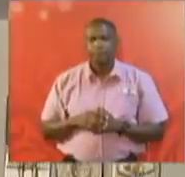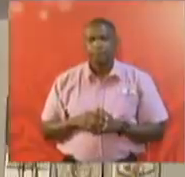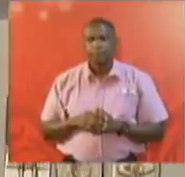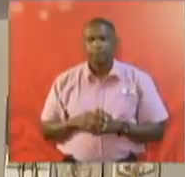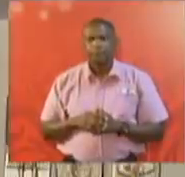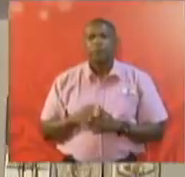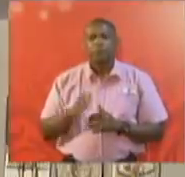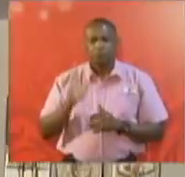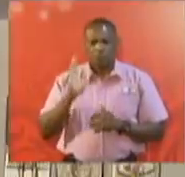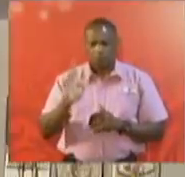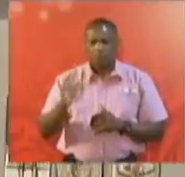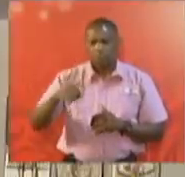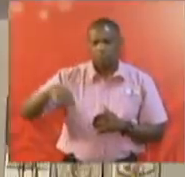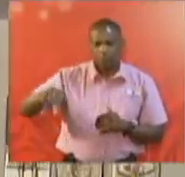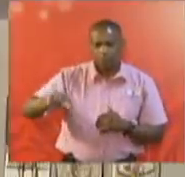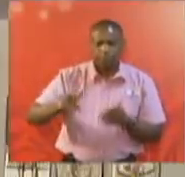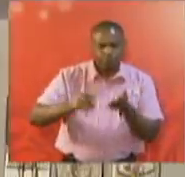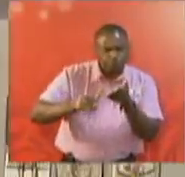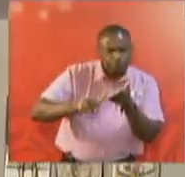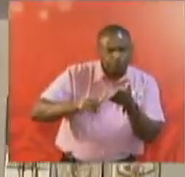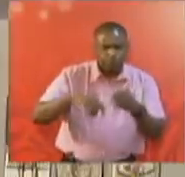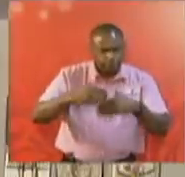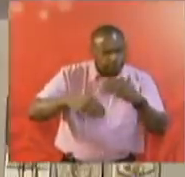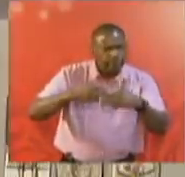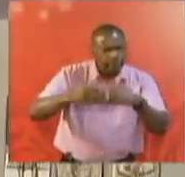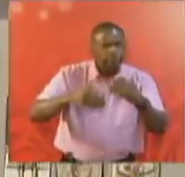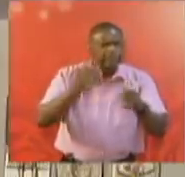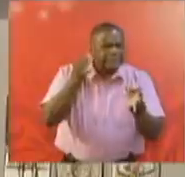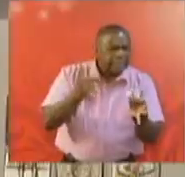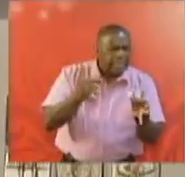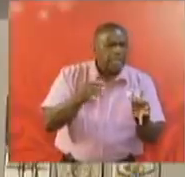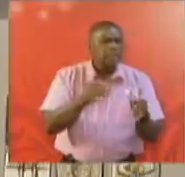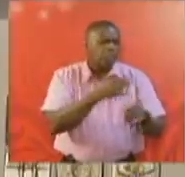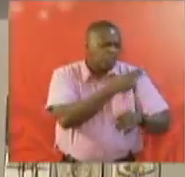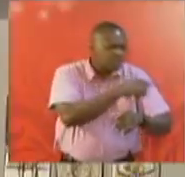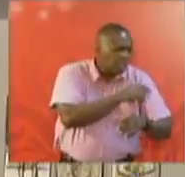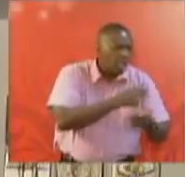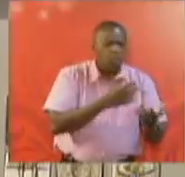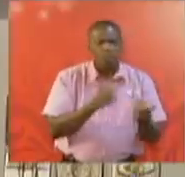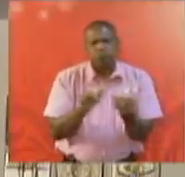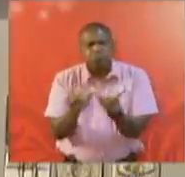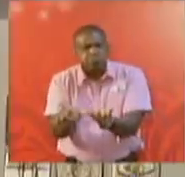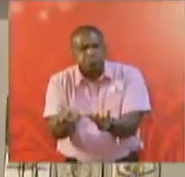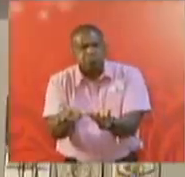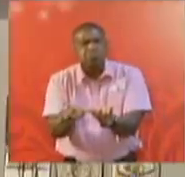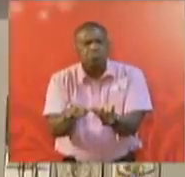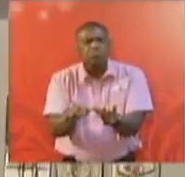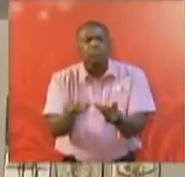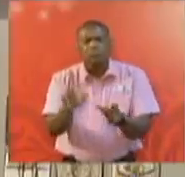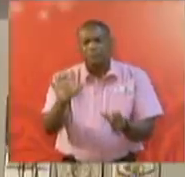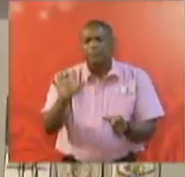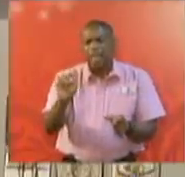be processed for either admission or monitoring in home isolation as dictated by the public health and